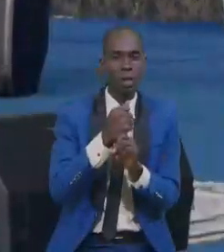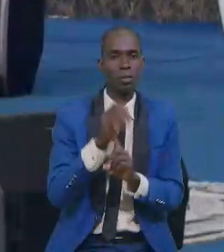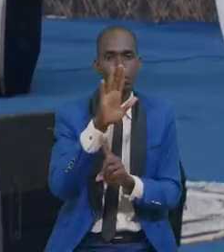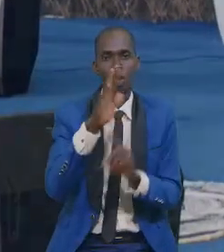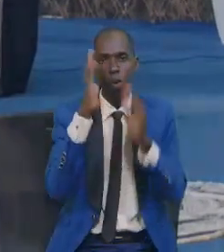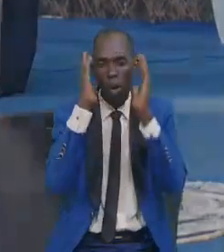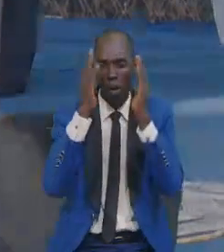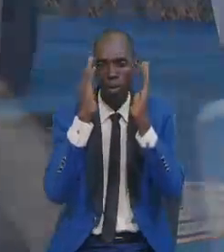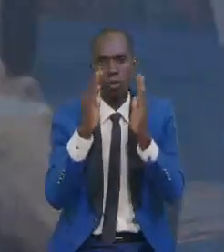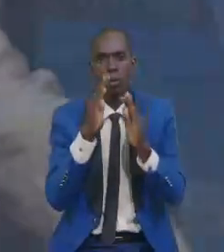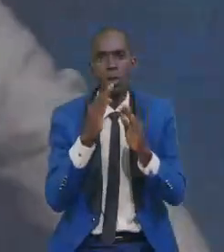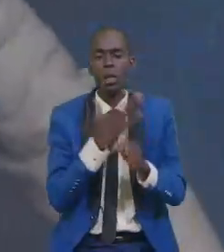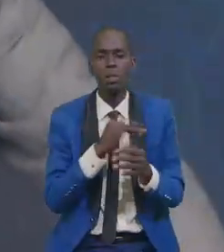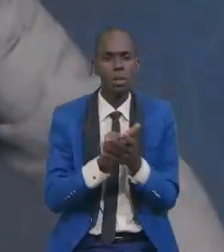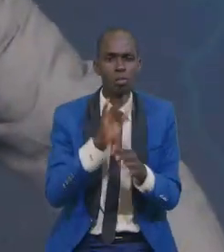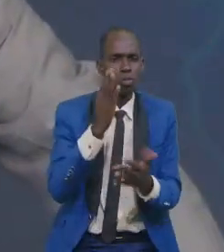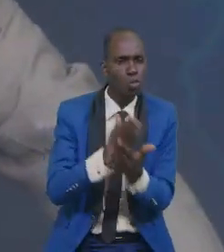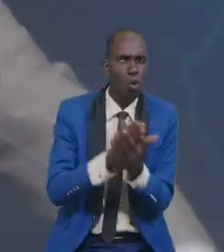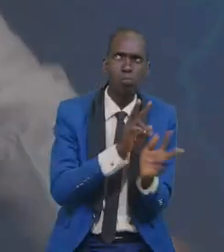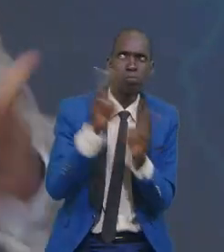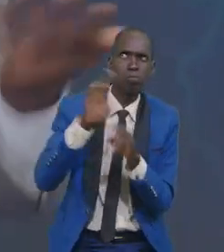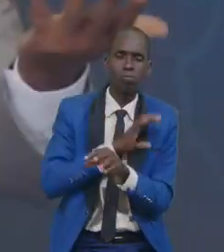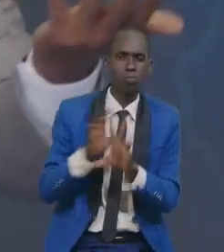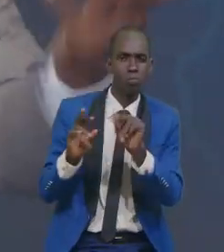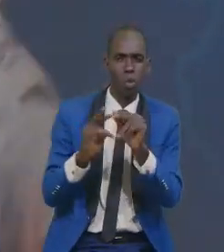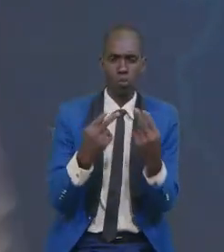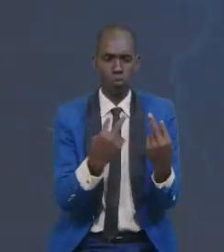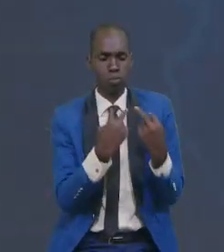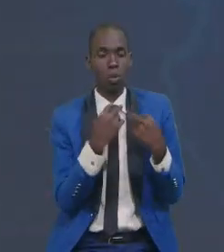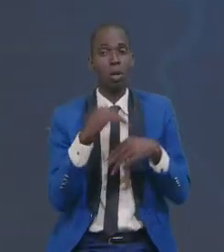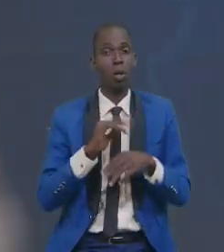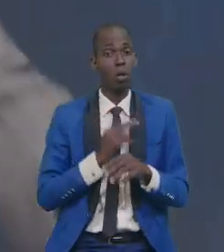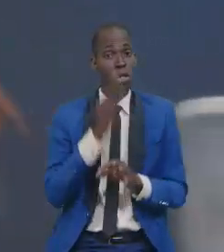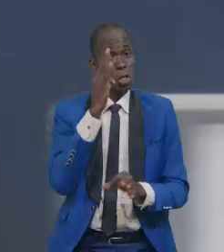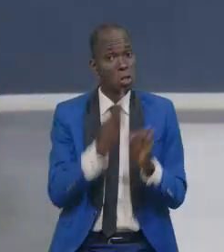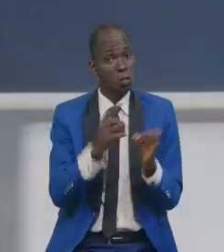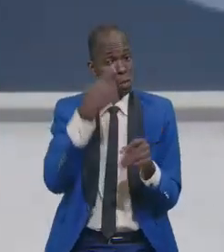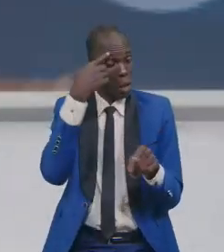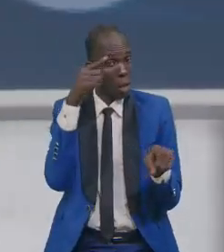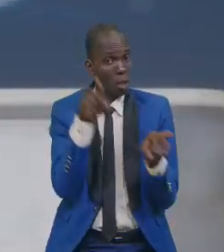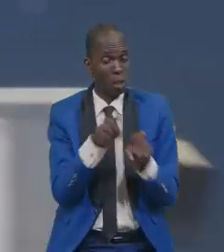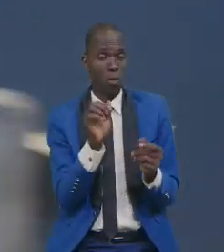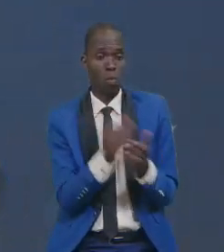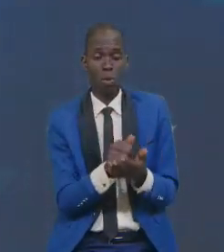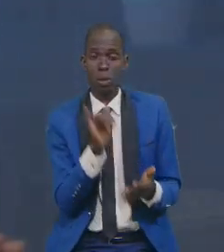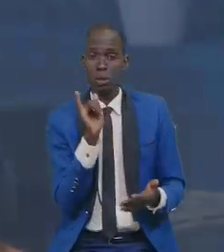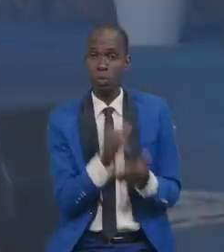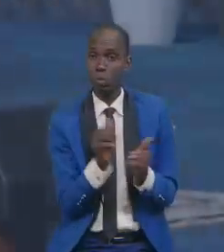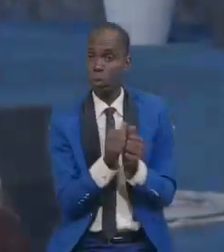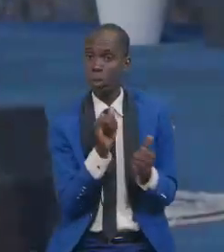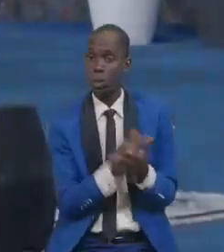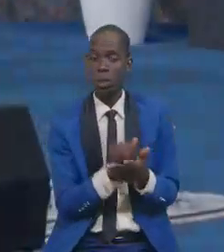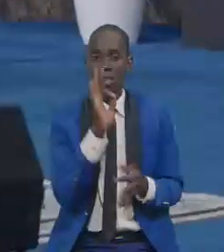say, don't look at Christ, look on us. If you agree with that, if you are pinched to